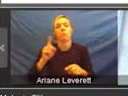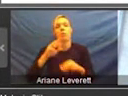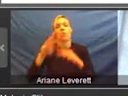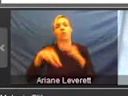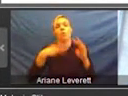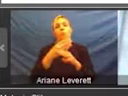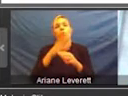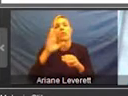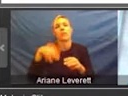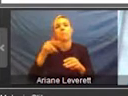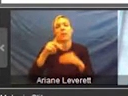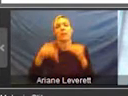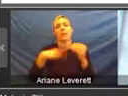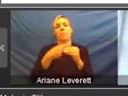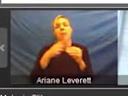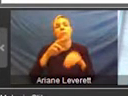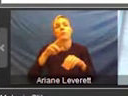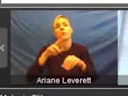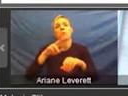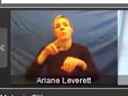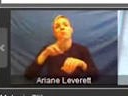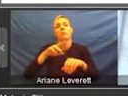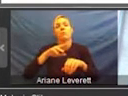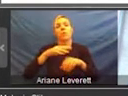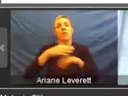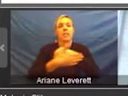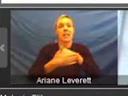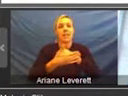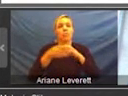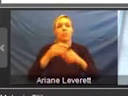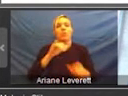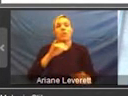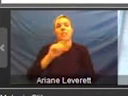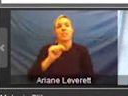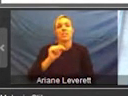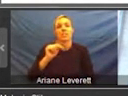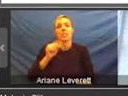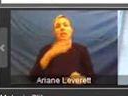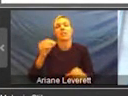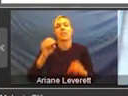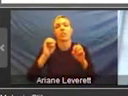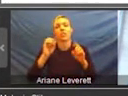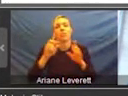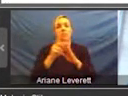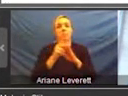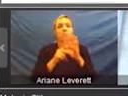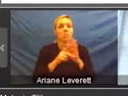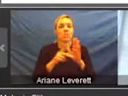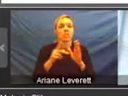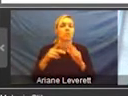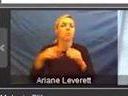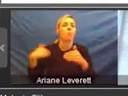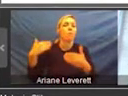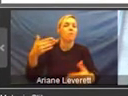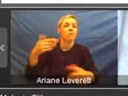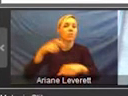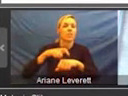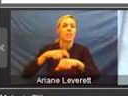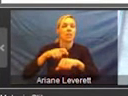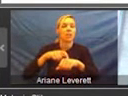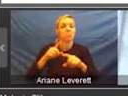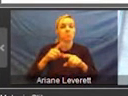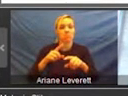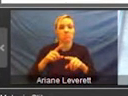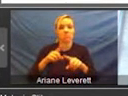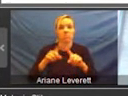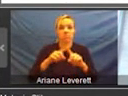ICT and education policies over time in over 100 countries. Again, it revealed similarities in terms of key